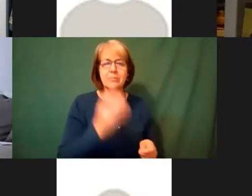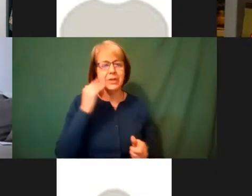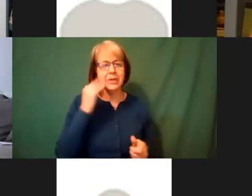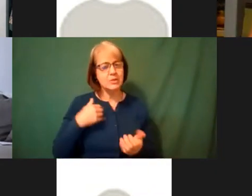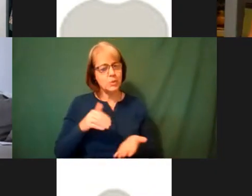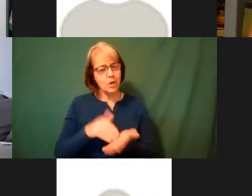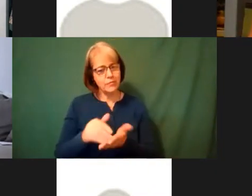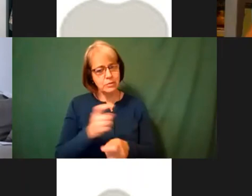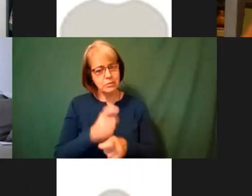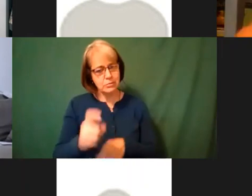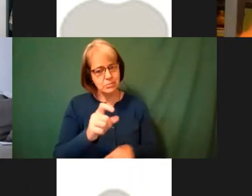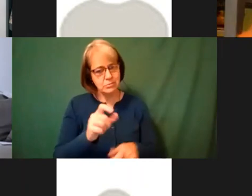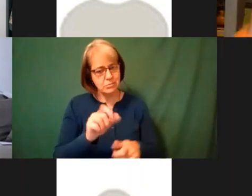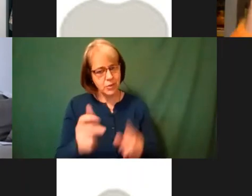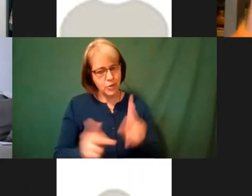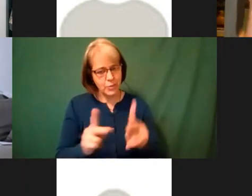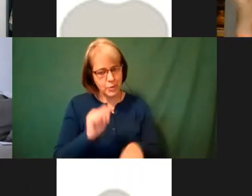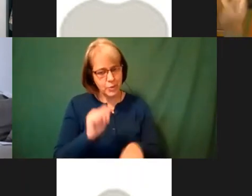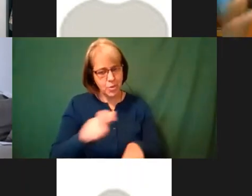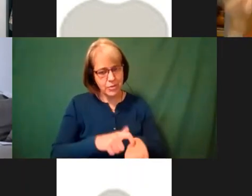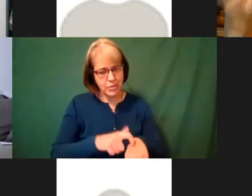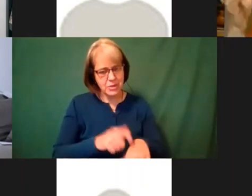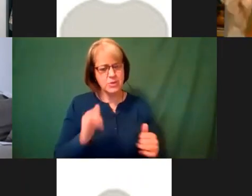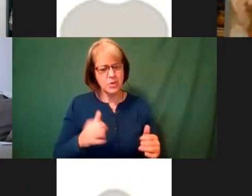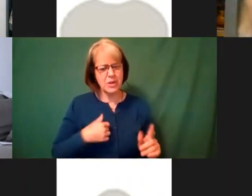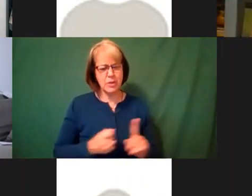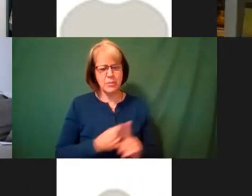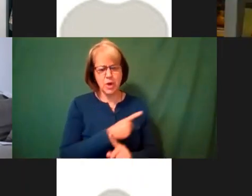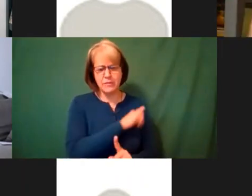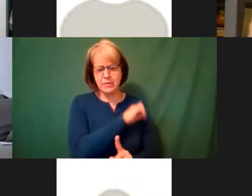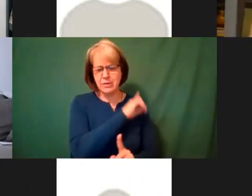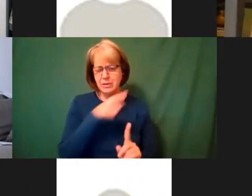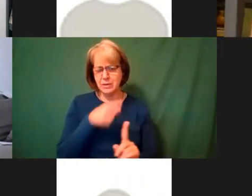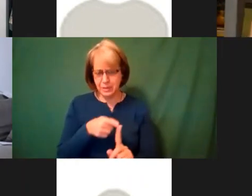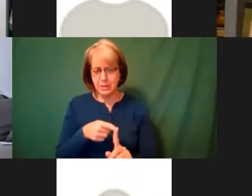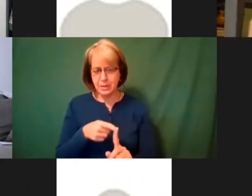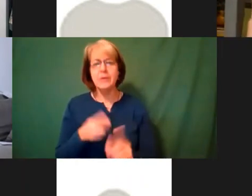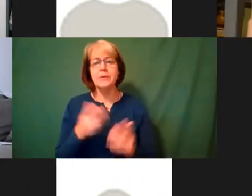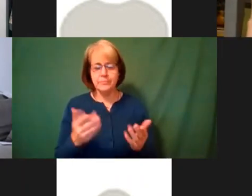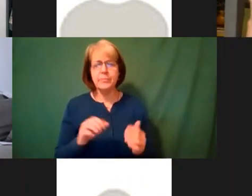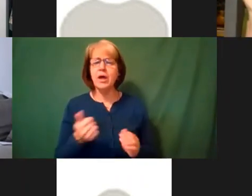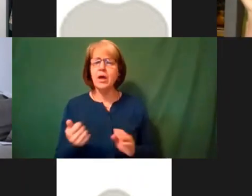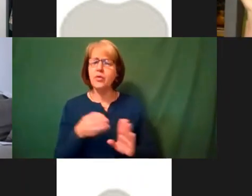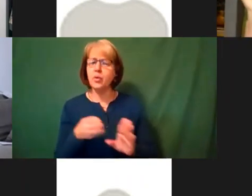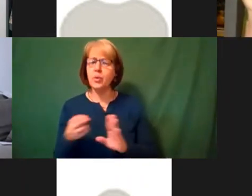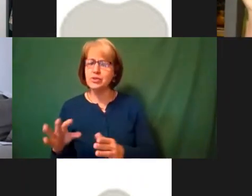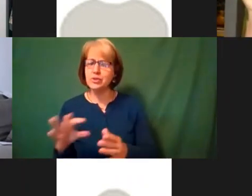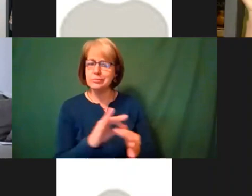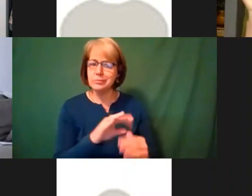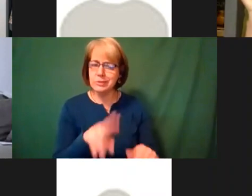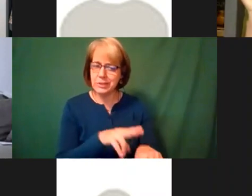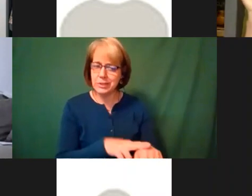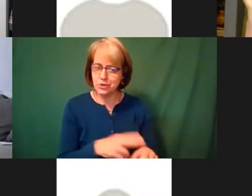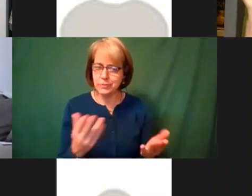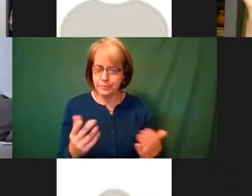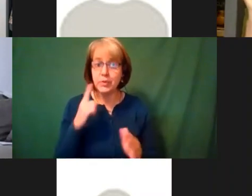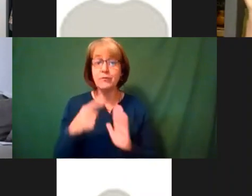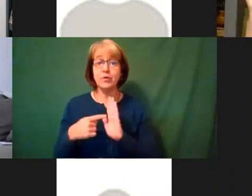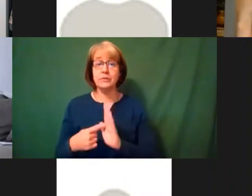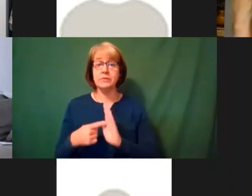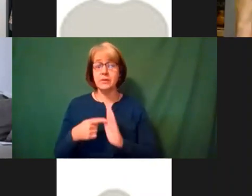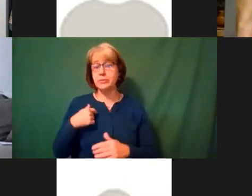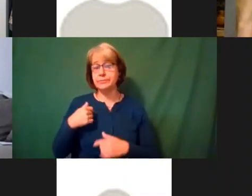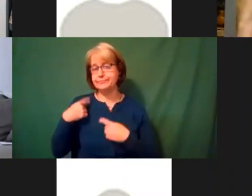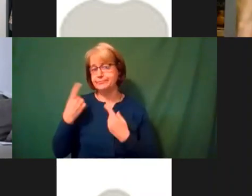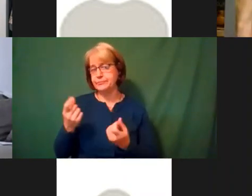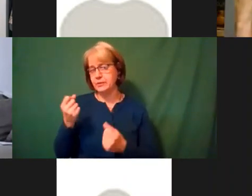right? God, I lost my way there. So all the other ways that we show up. So I was living in Florida for a year in